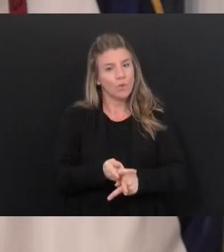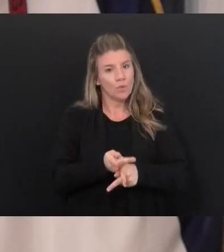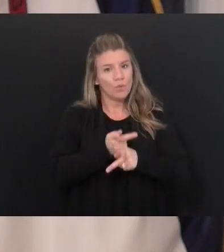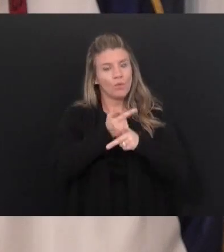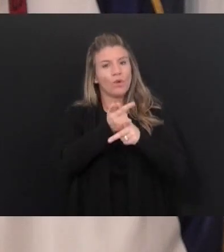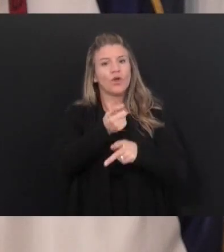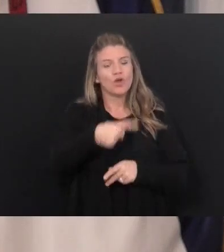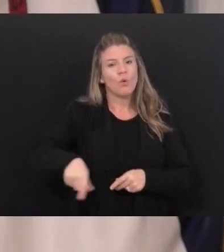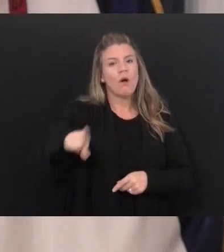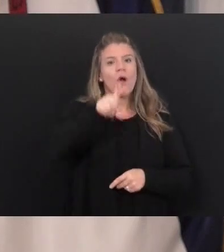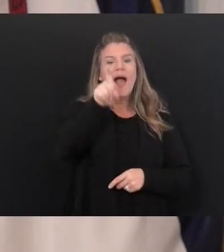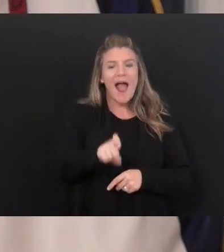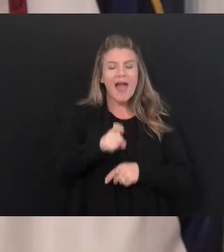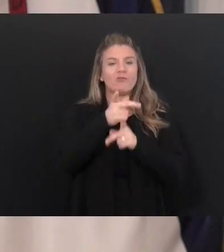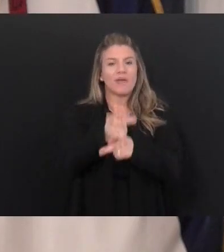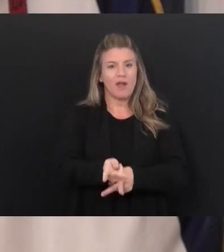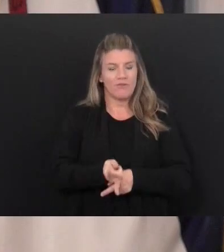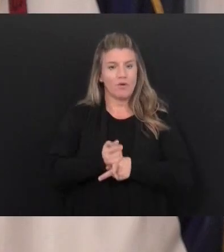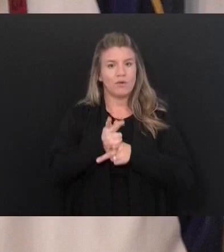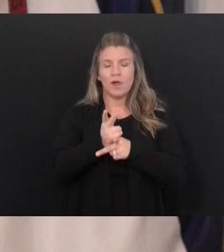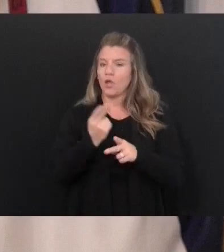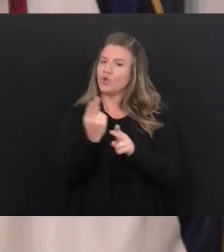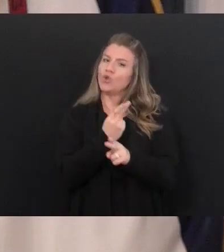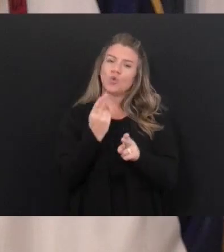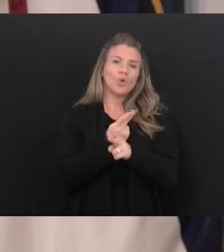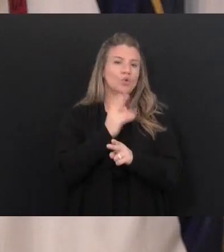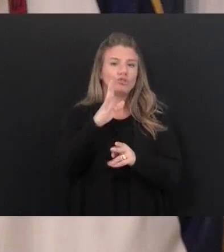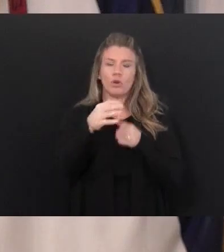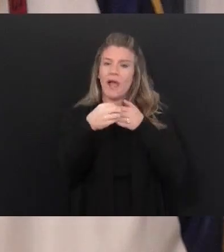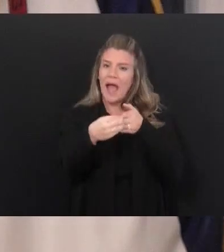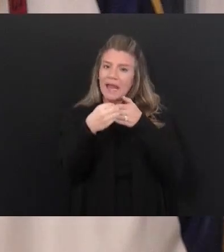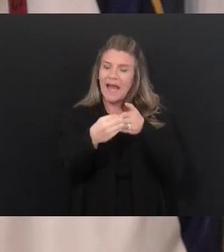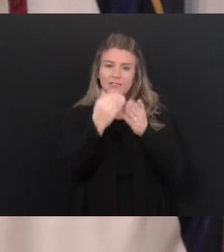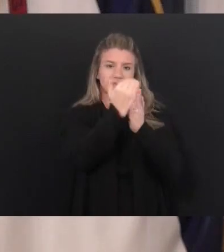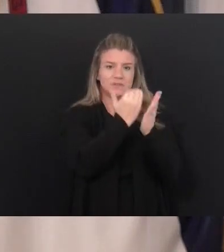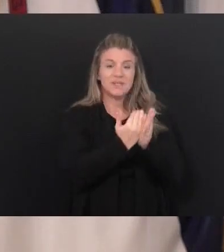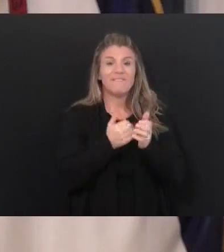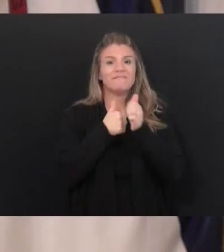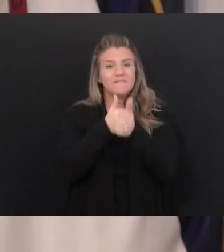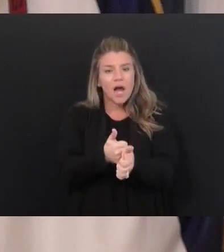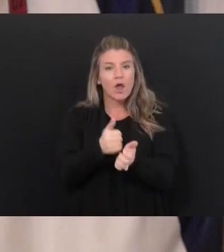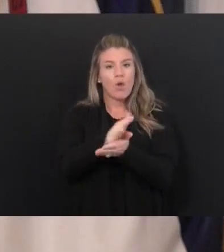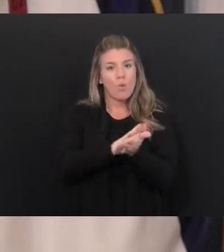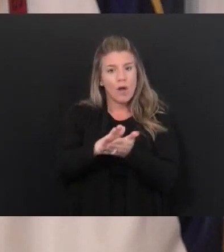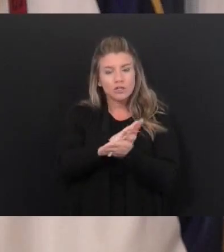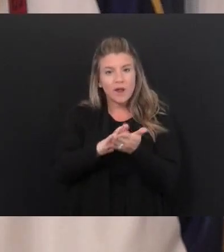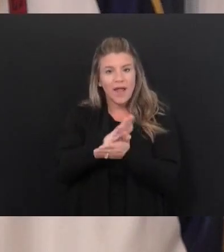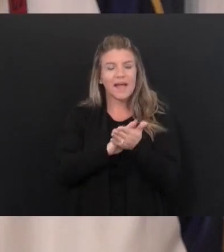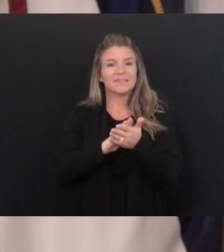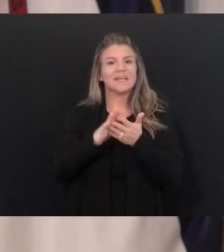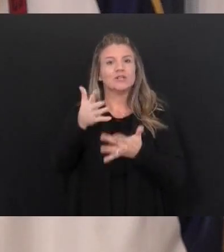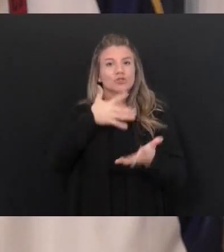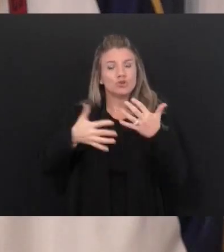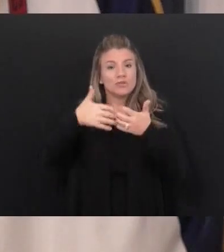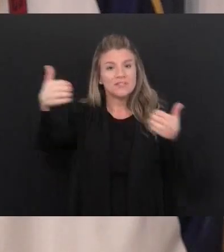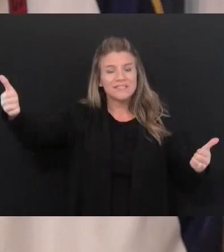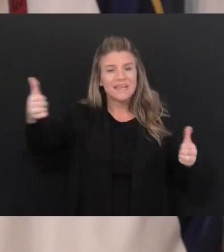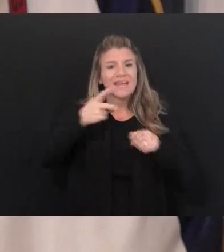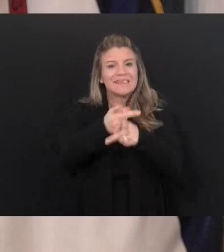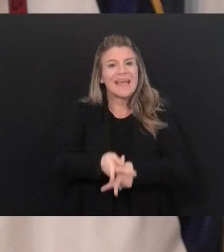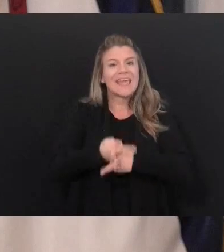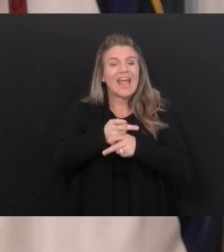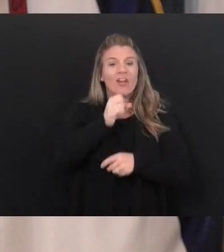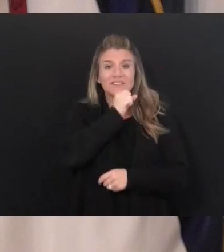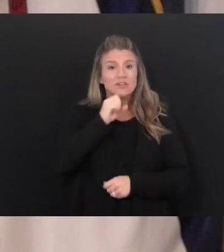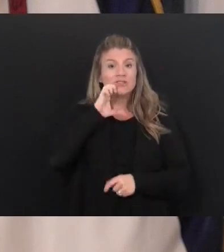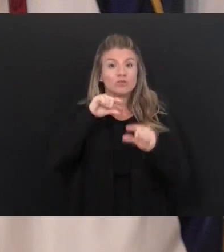to absolutely be careful. Use all the guidelines. Wash your hands. Social distancing. Please take care of the elderly. I